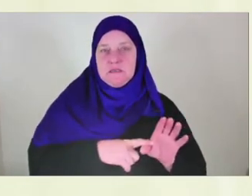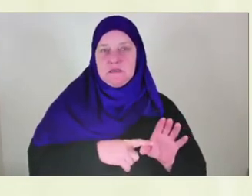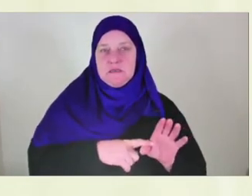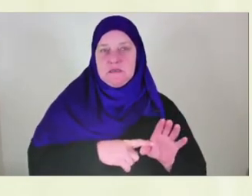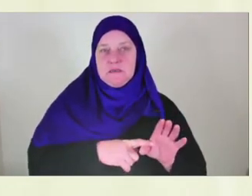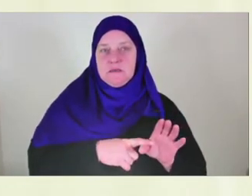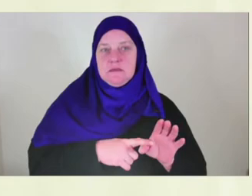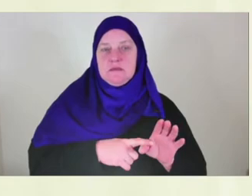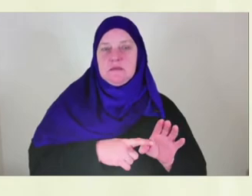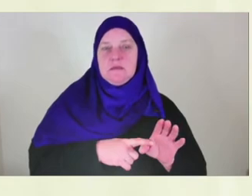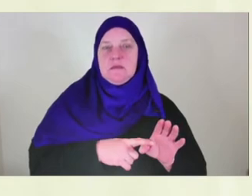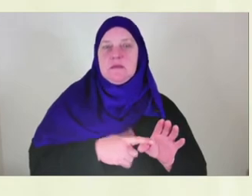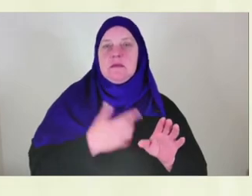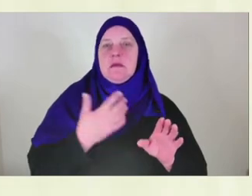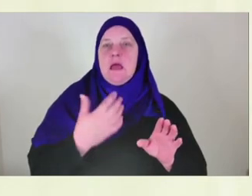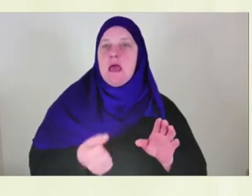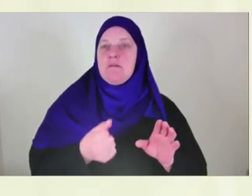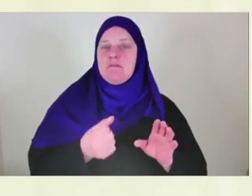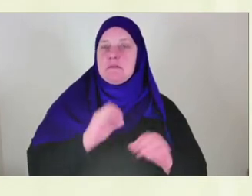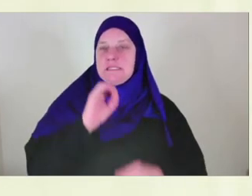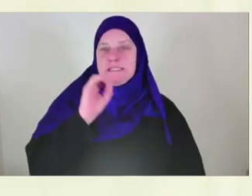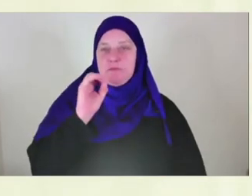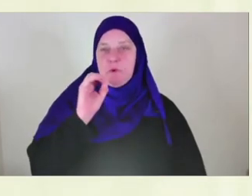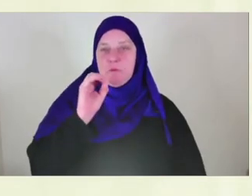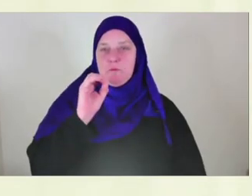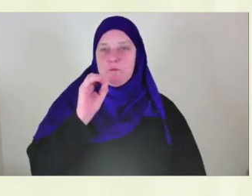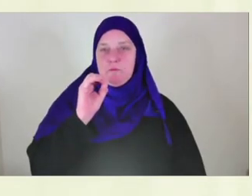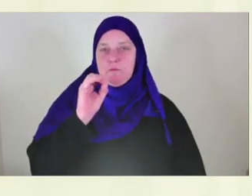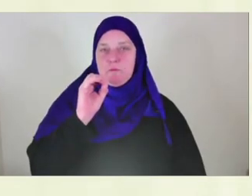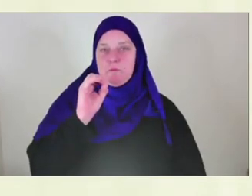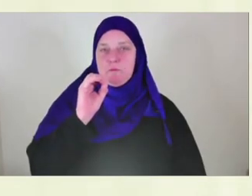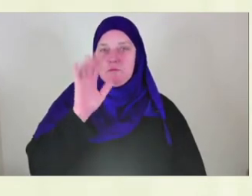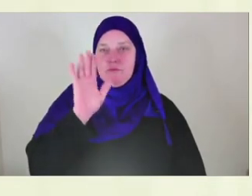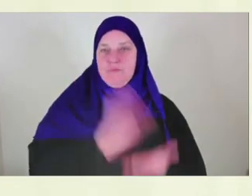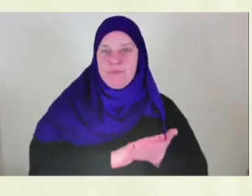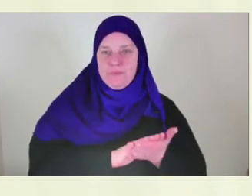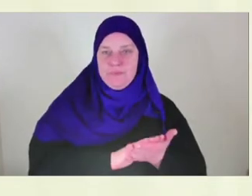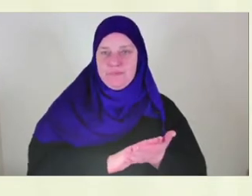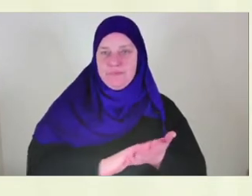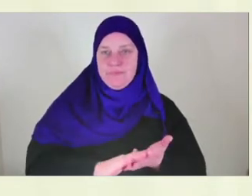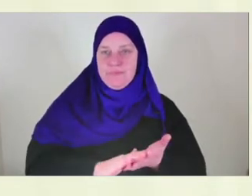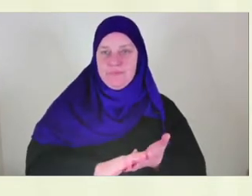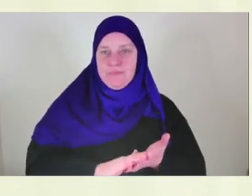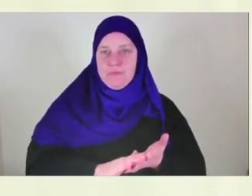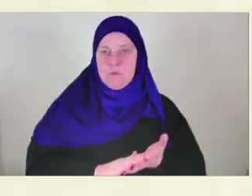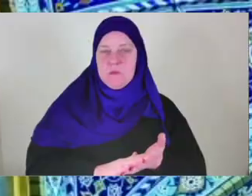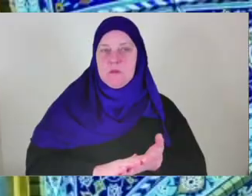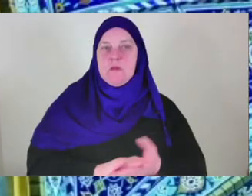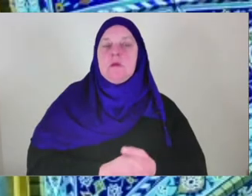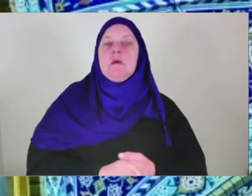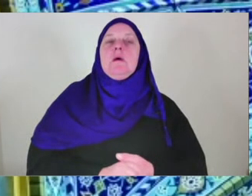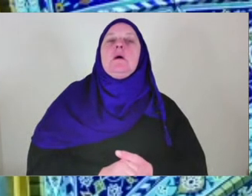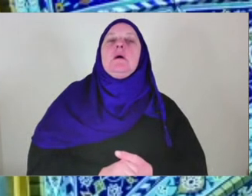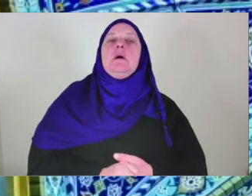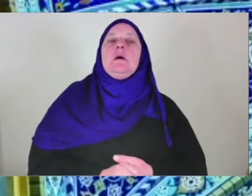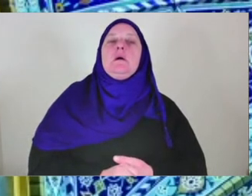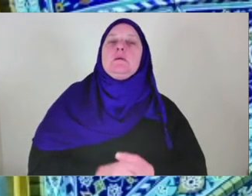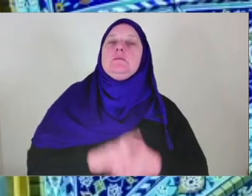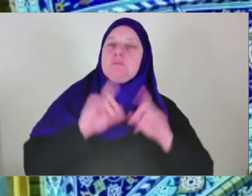start from scratch again. Yep. Or say I have $3,000. $3,000 becomes my rasmel. The baseline. My capital. Becomes the baseline.